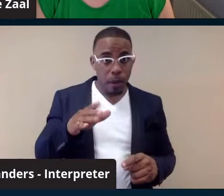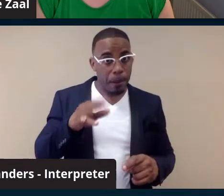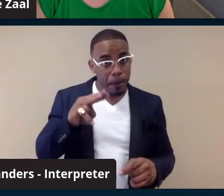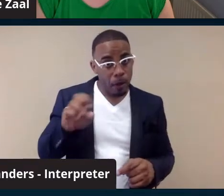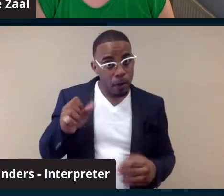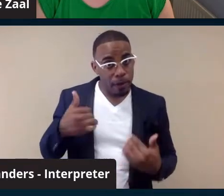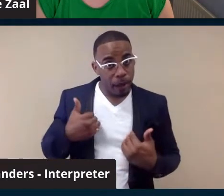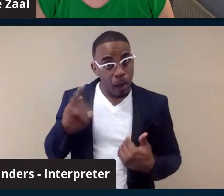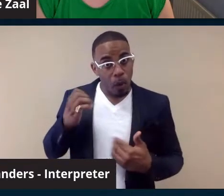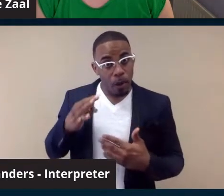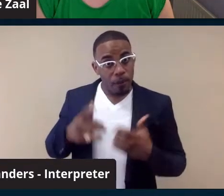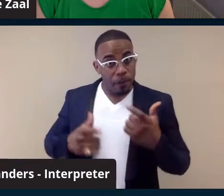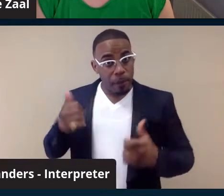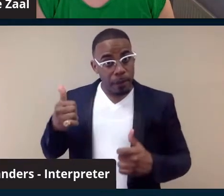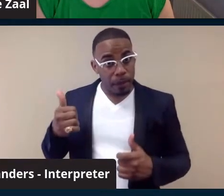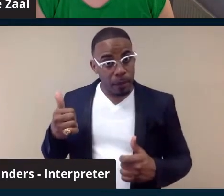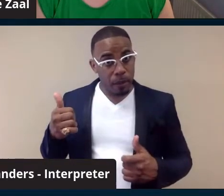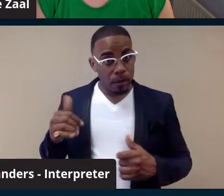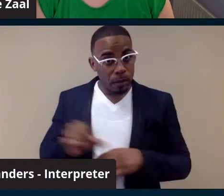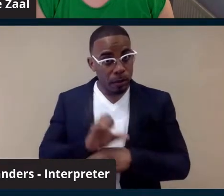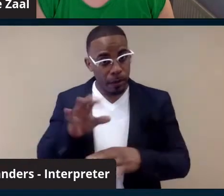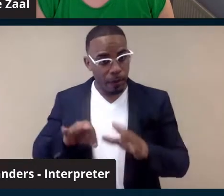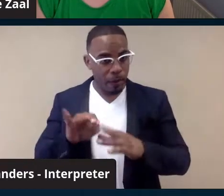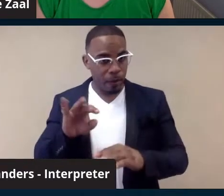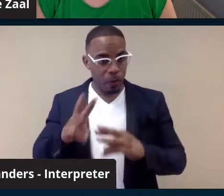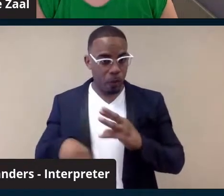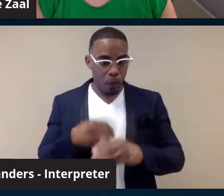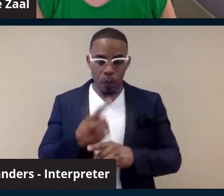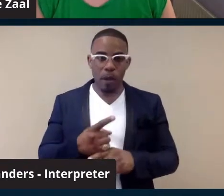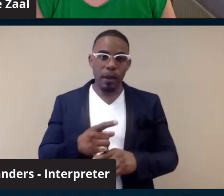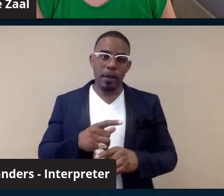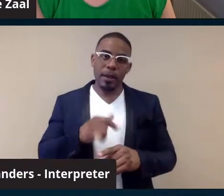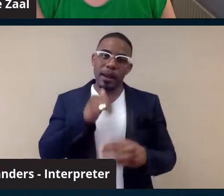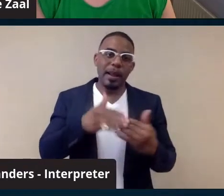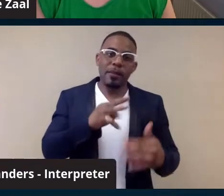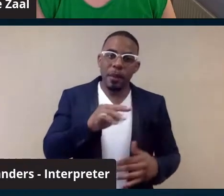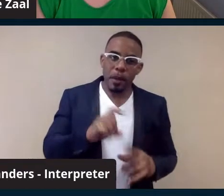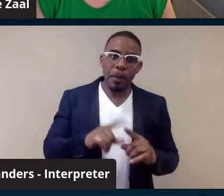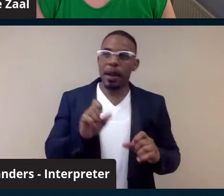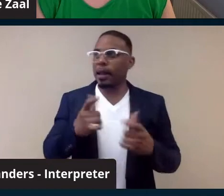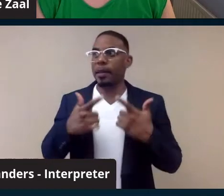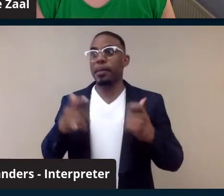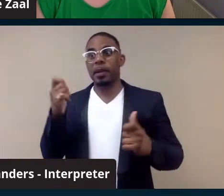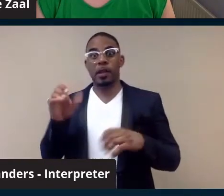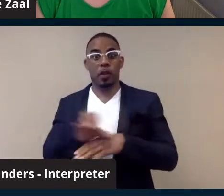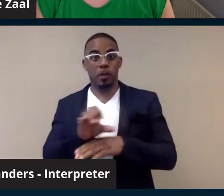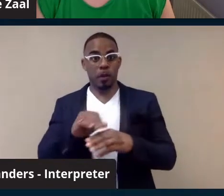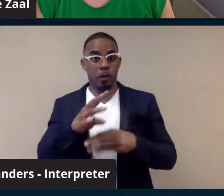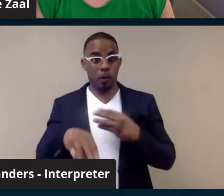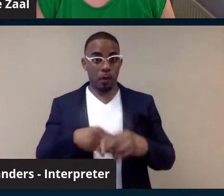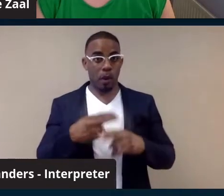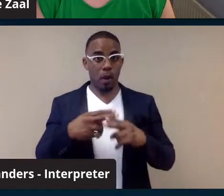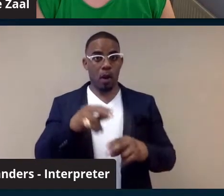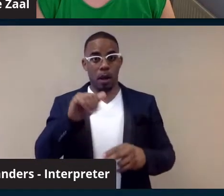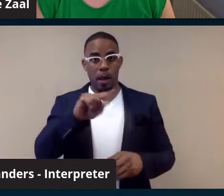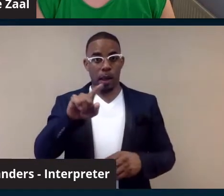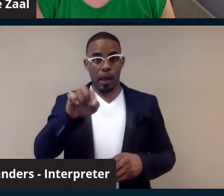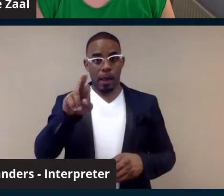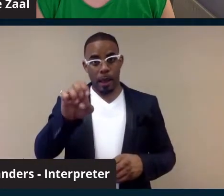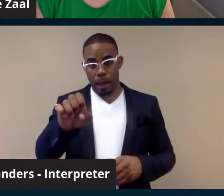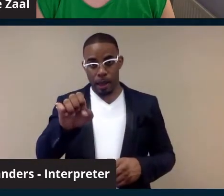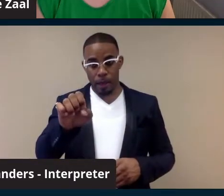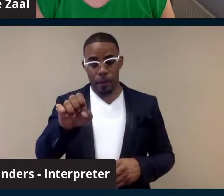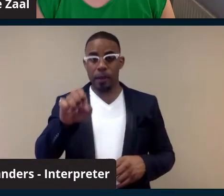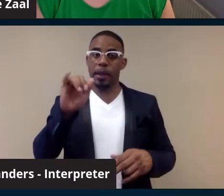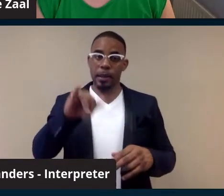Microsoft has one of these biggest computer in the world, right? Not even Microsoft, but there's this biggest computer in the world called Azure. And